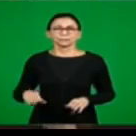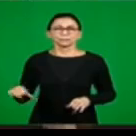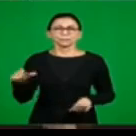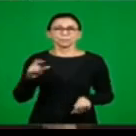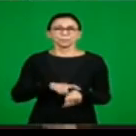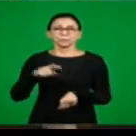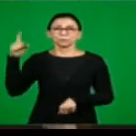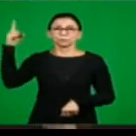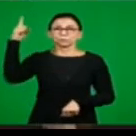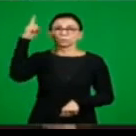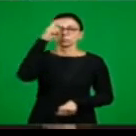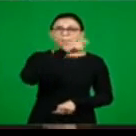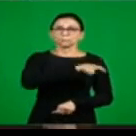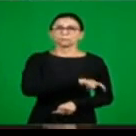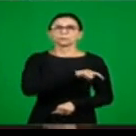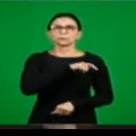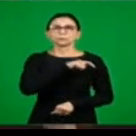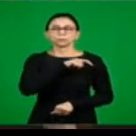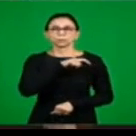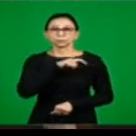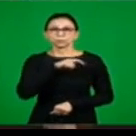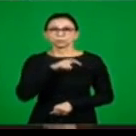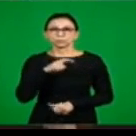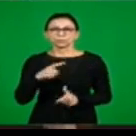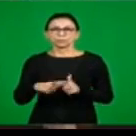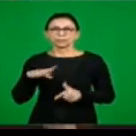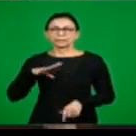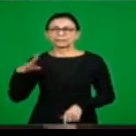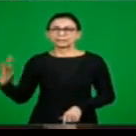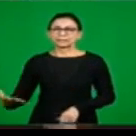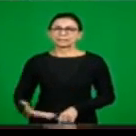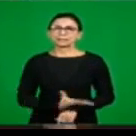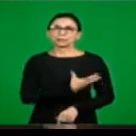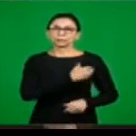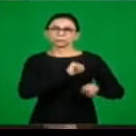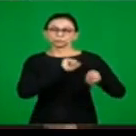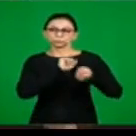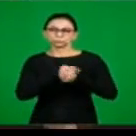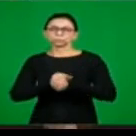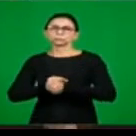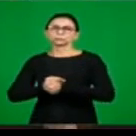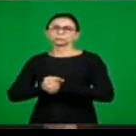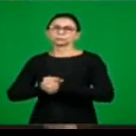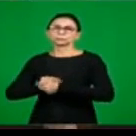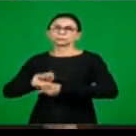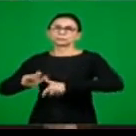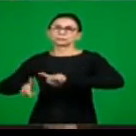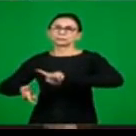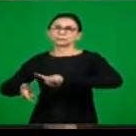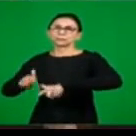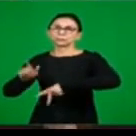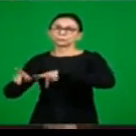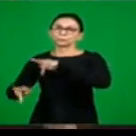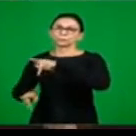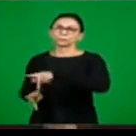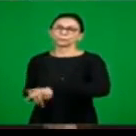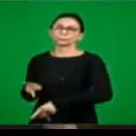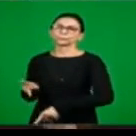Like if they're going through the fire, because they're going to be saved with Israel. And the